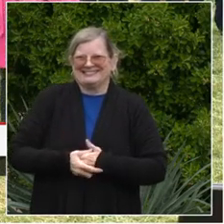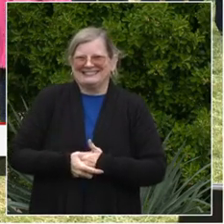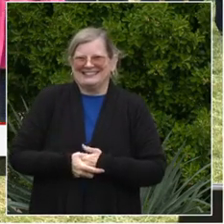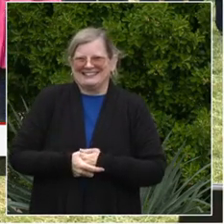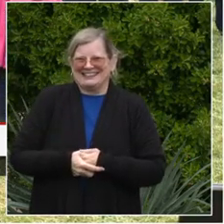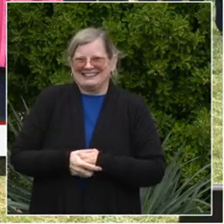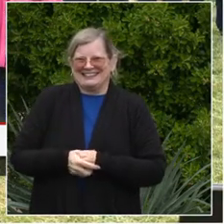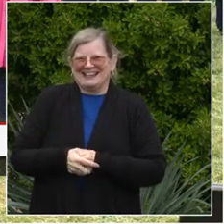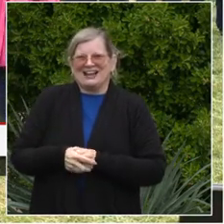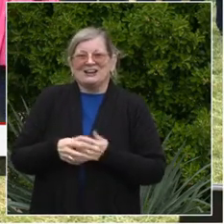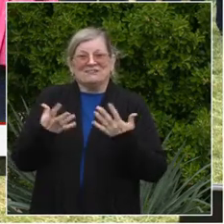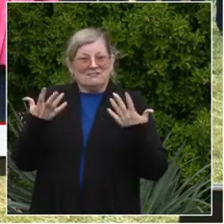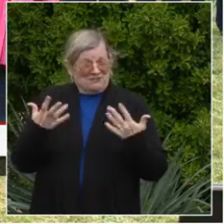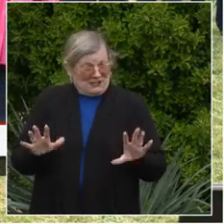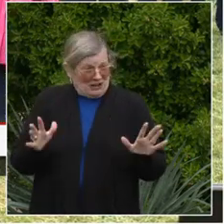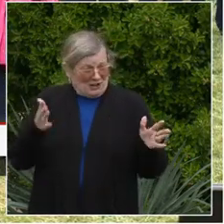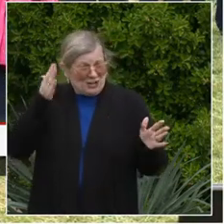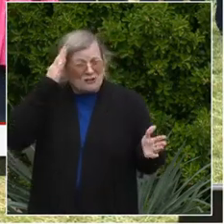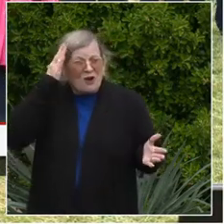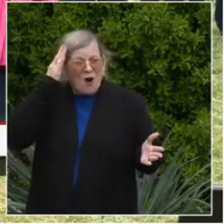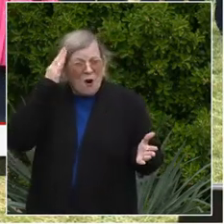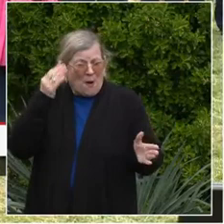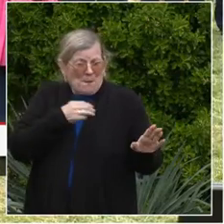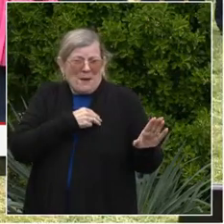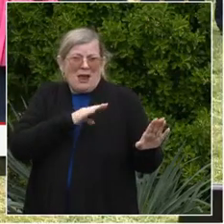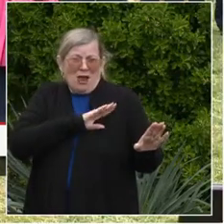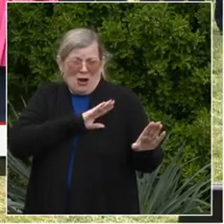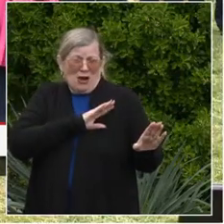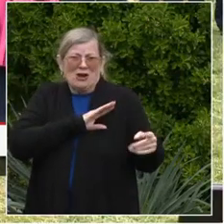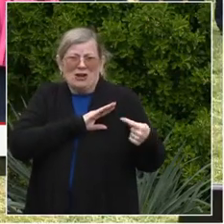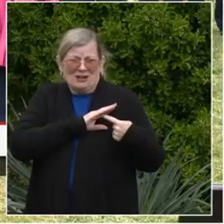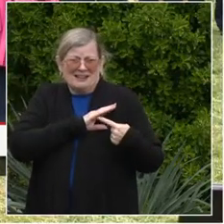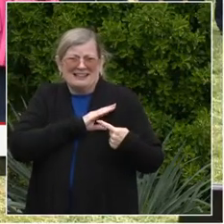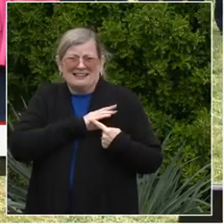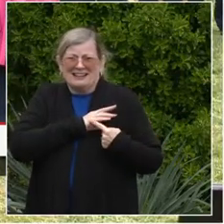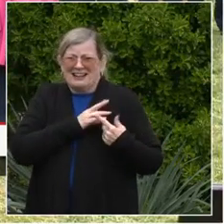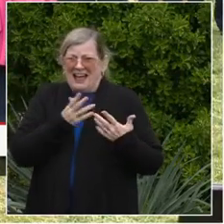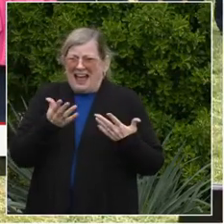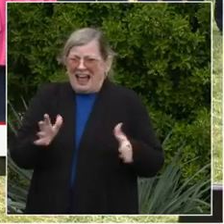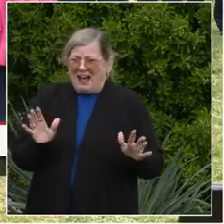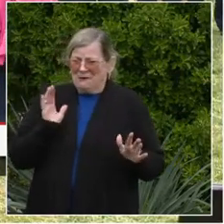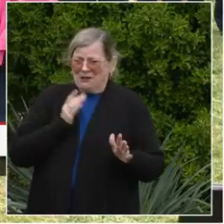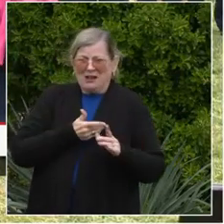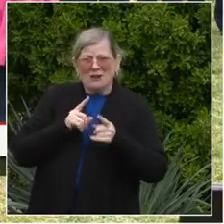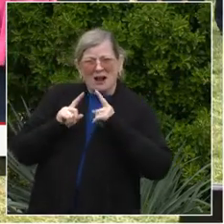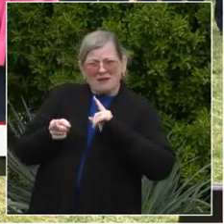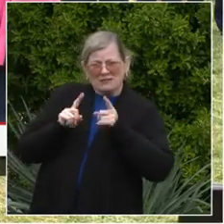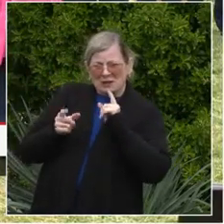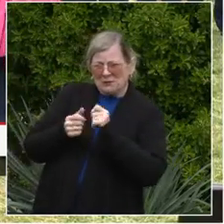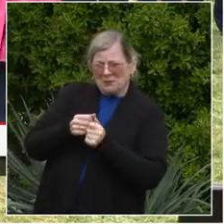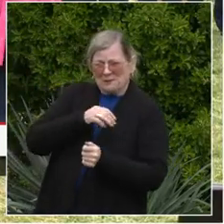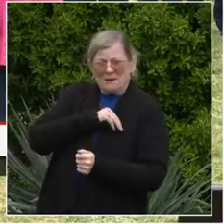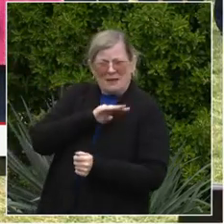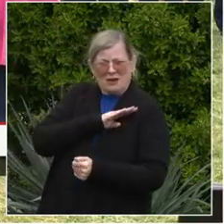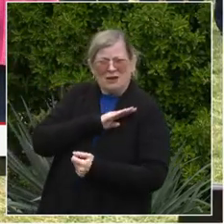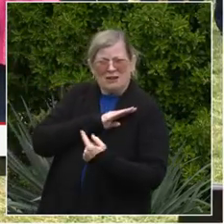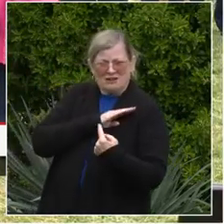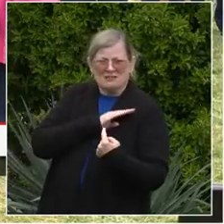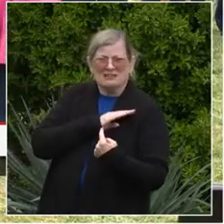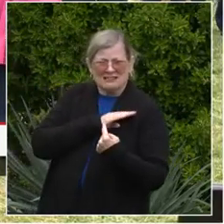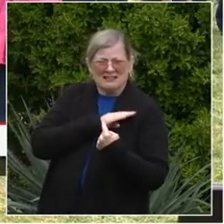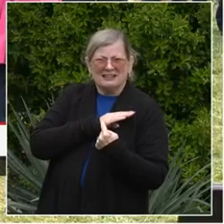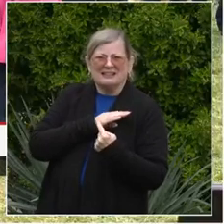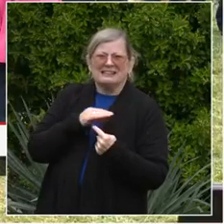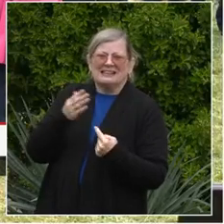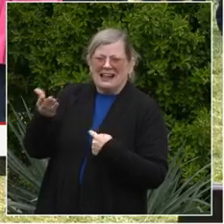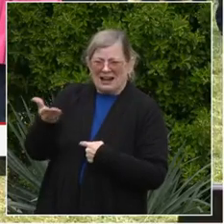But as you know, the mayor requested, after our conversation, requested an additional $11 million to hire additional police